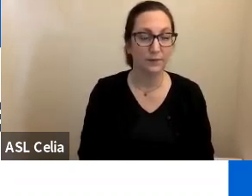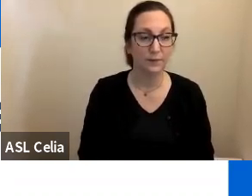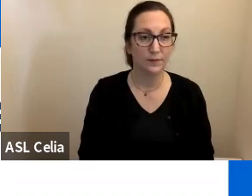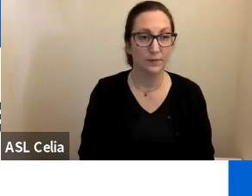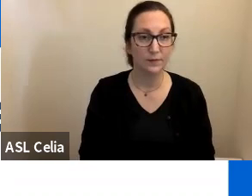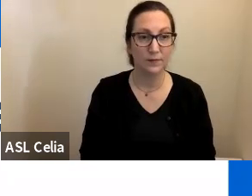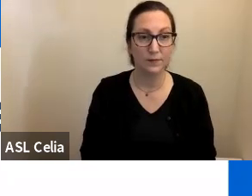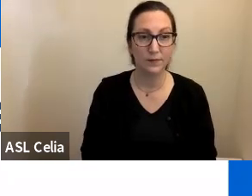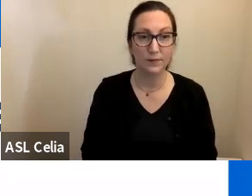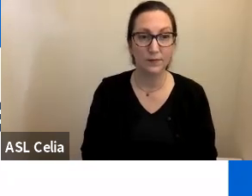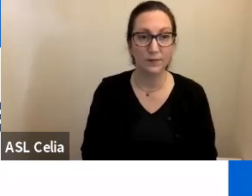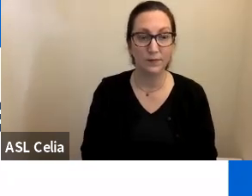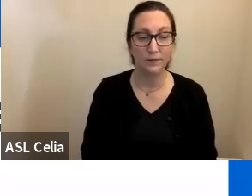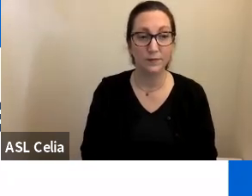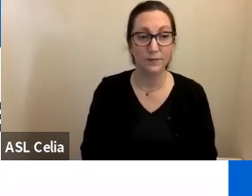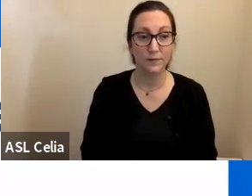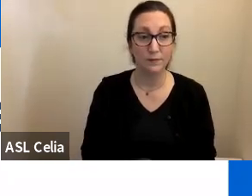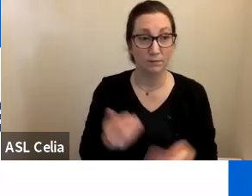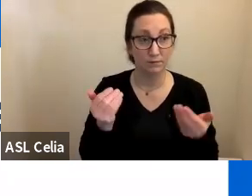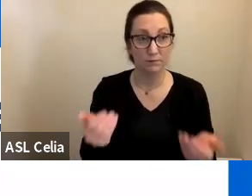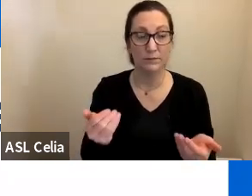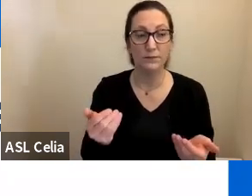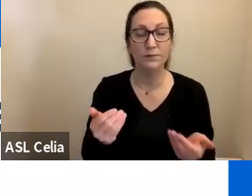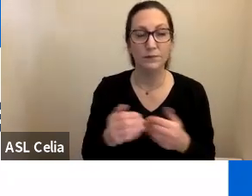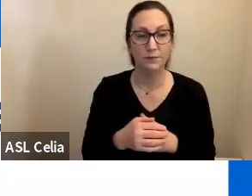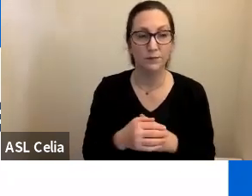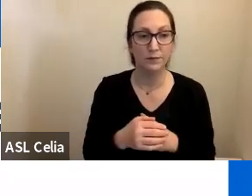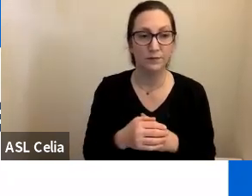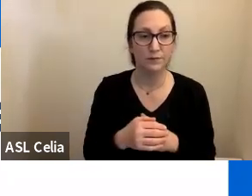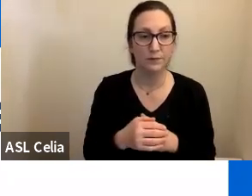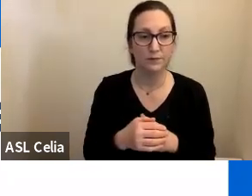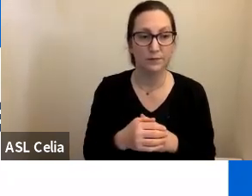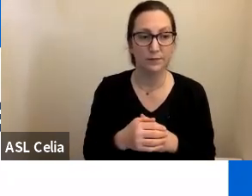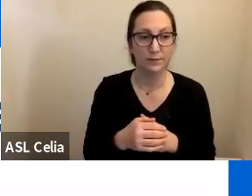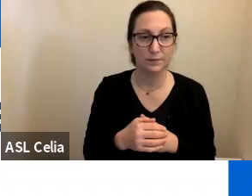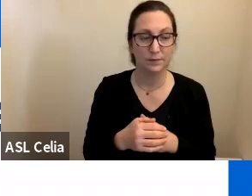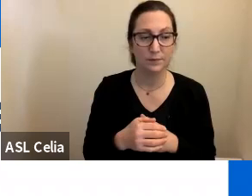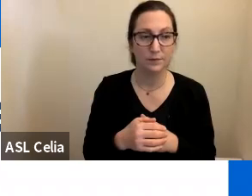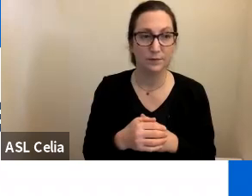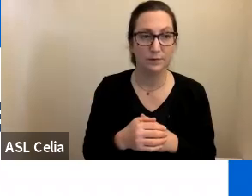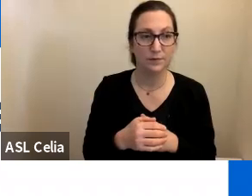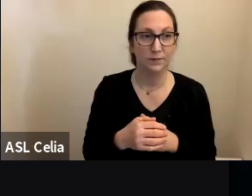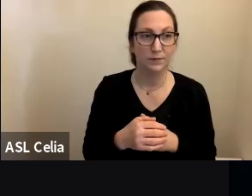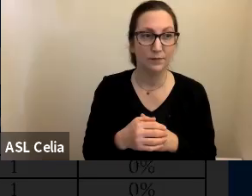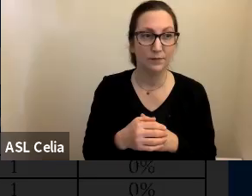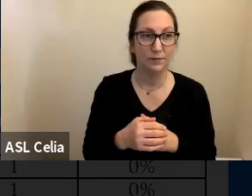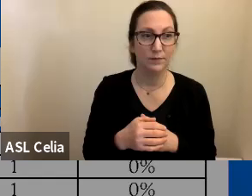Okay, I think we're okay to move forward, Ms. Hogan? Yes, thank you.